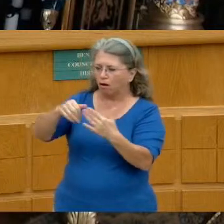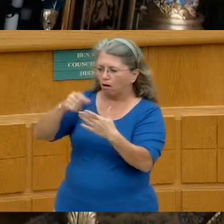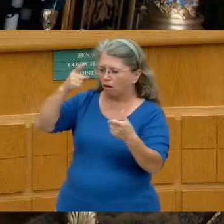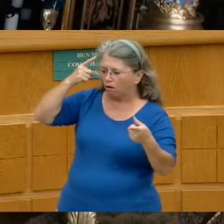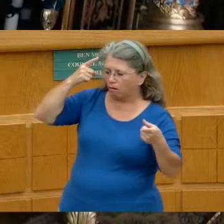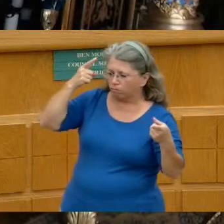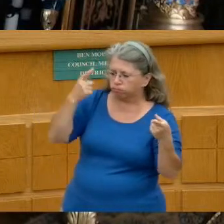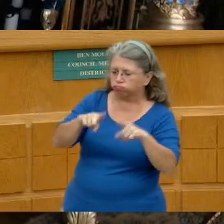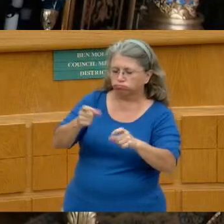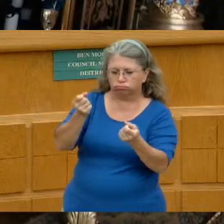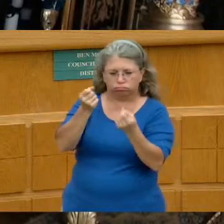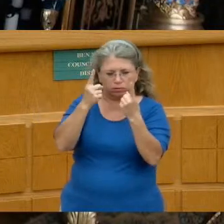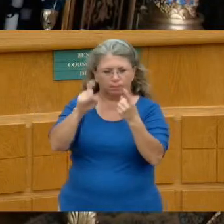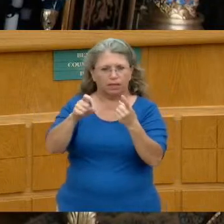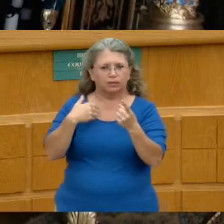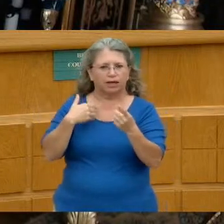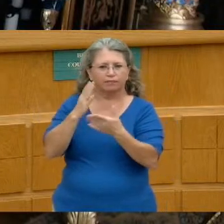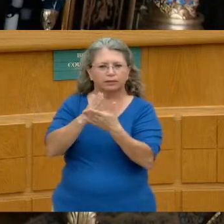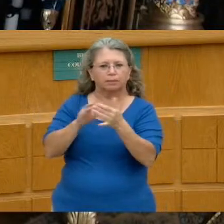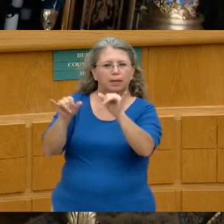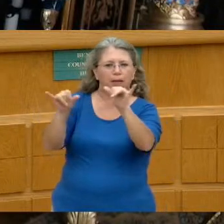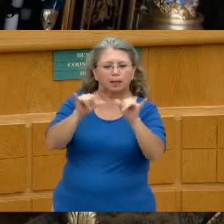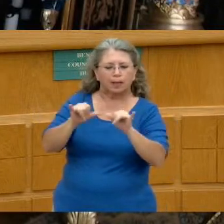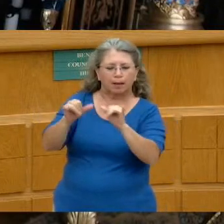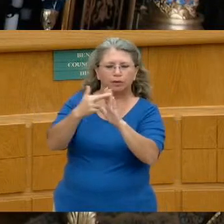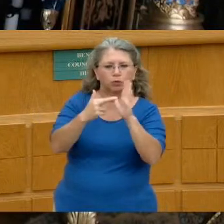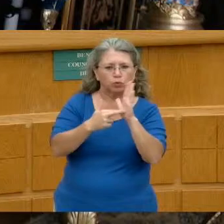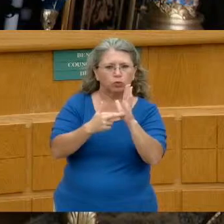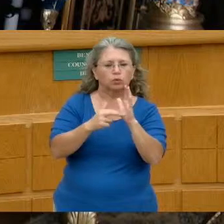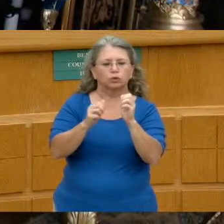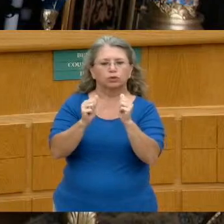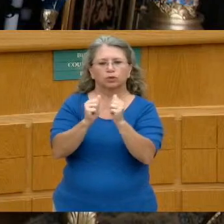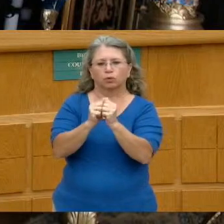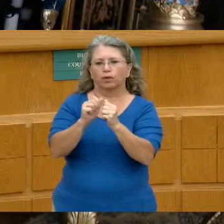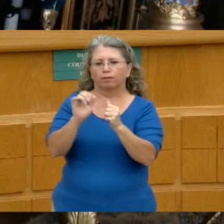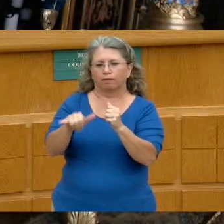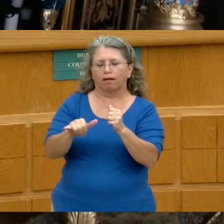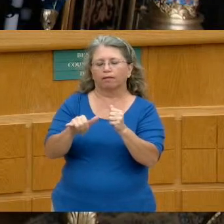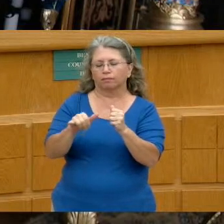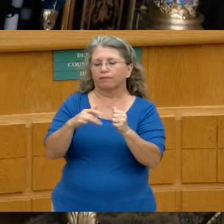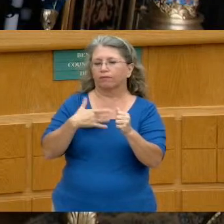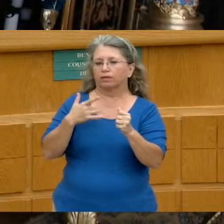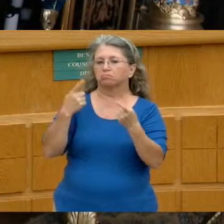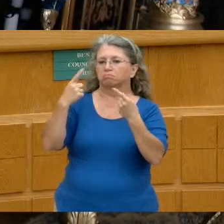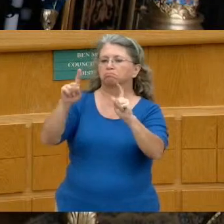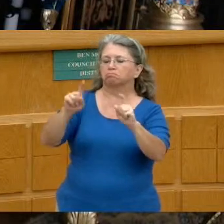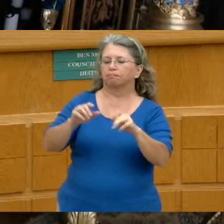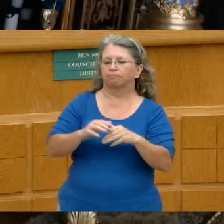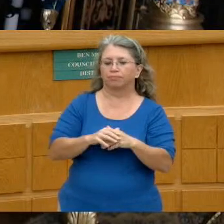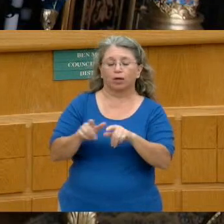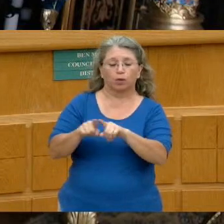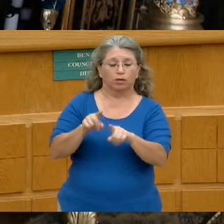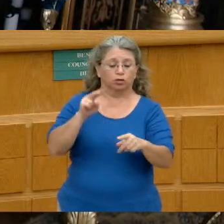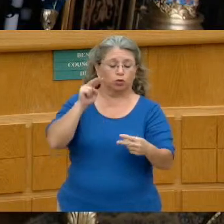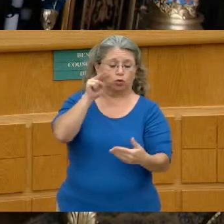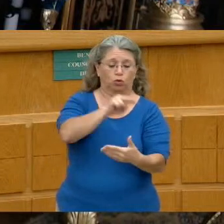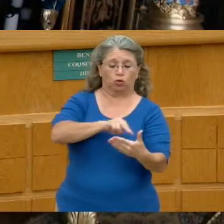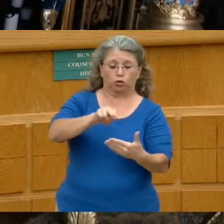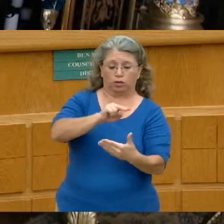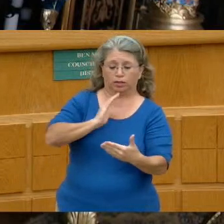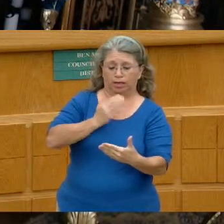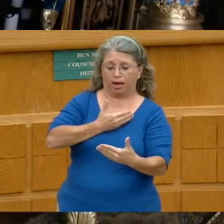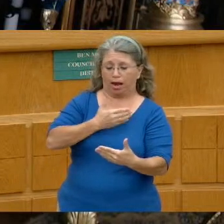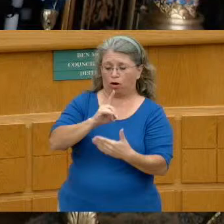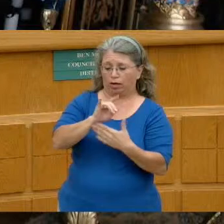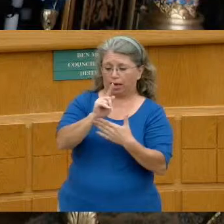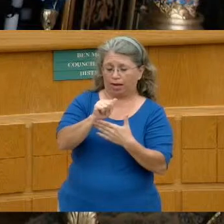set of rules for the coastal parks, and we feel like we have achieved that. We also looked at our data and the rules we had in place for